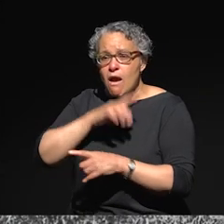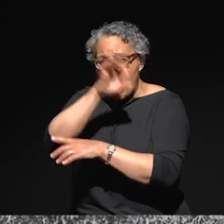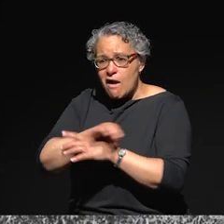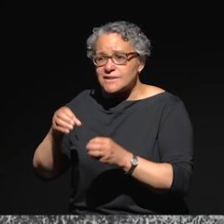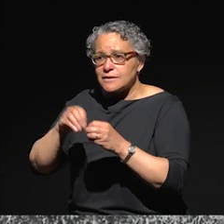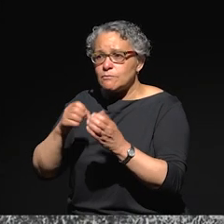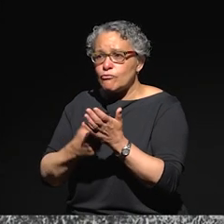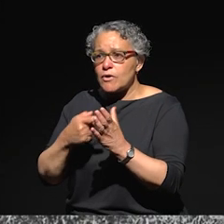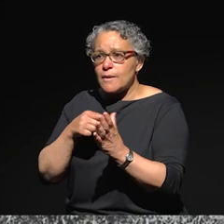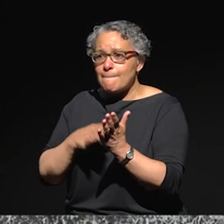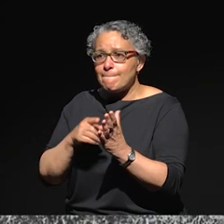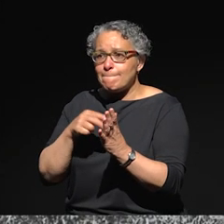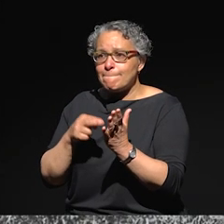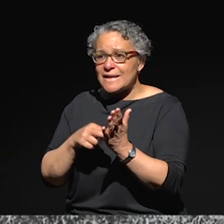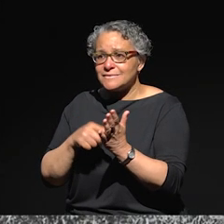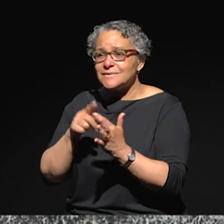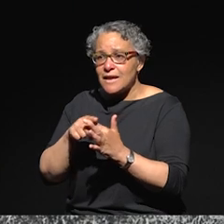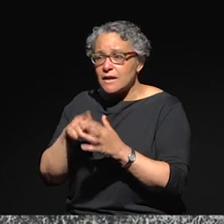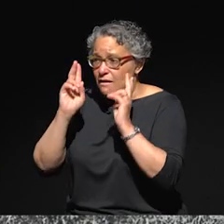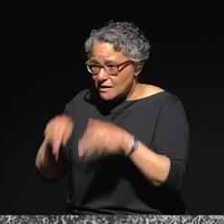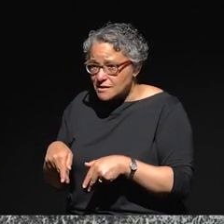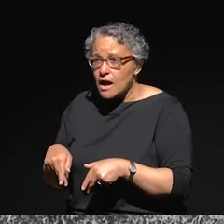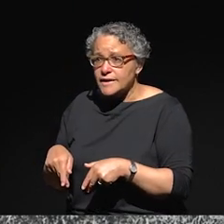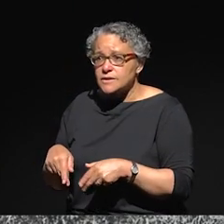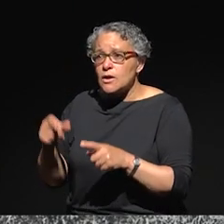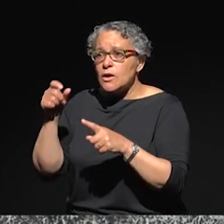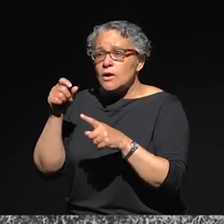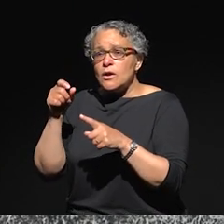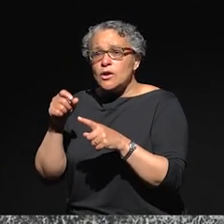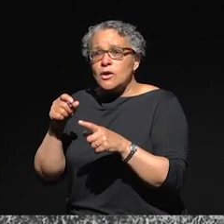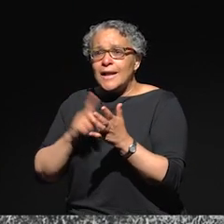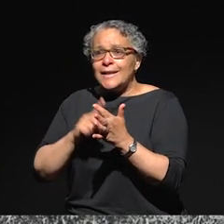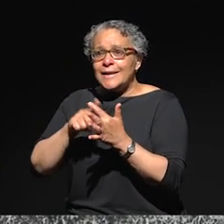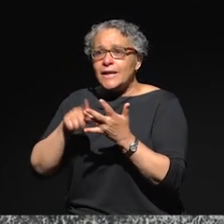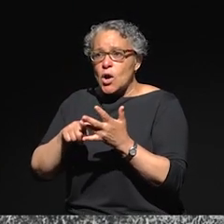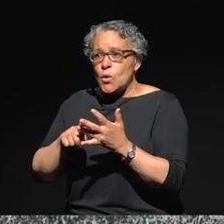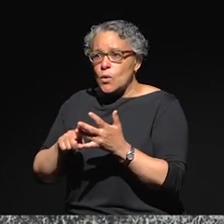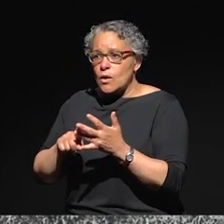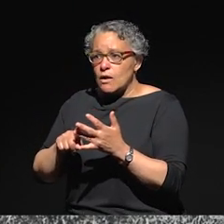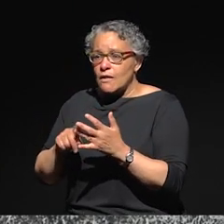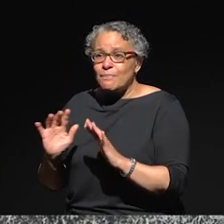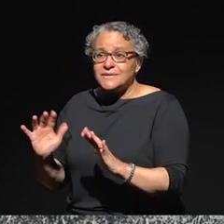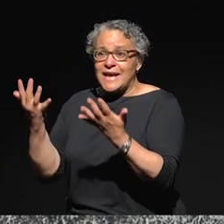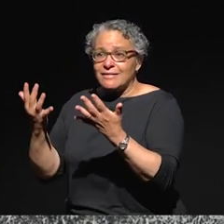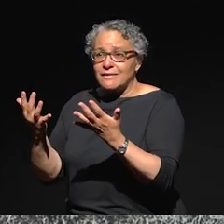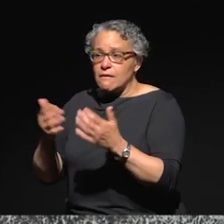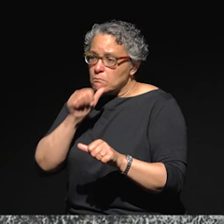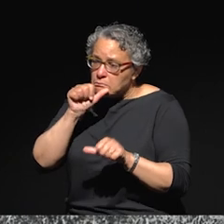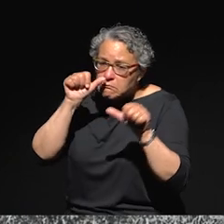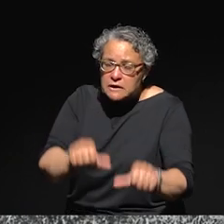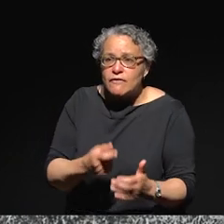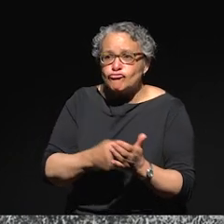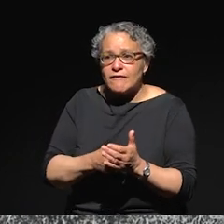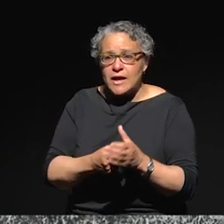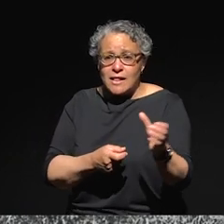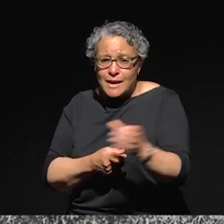Pope Leo X, Julius II's successor, who loved Raphael and employed him for everything, of course